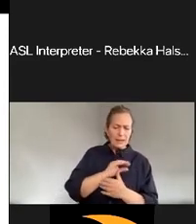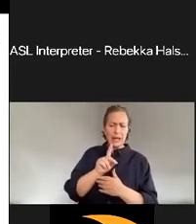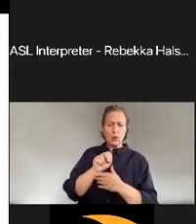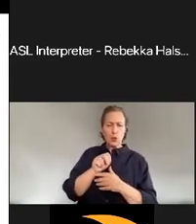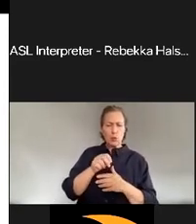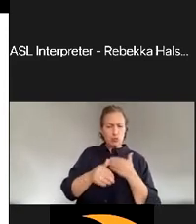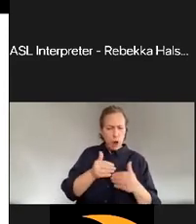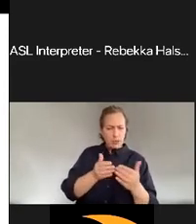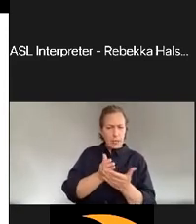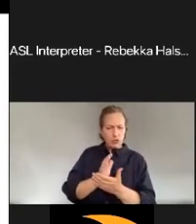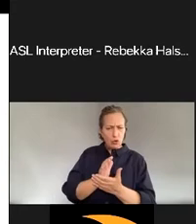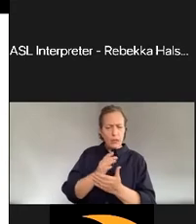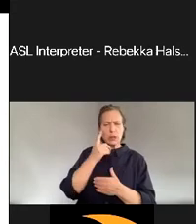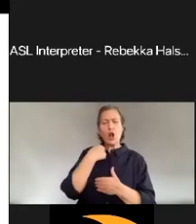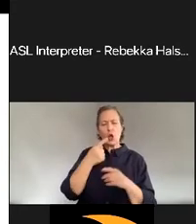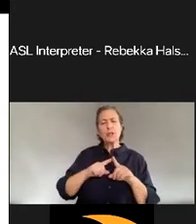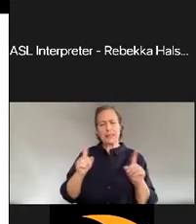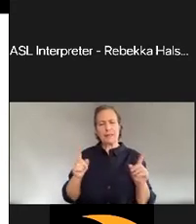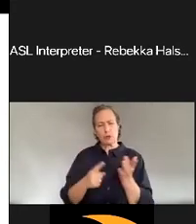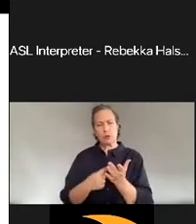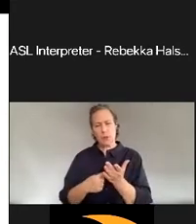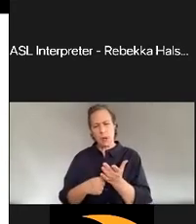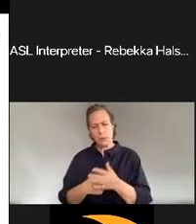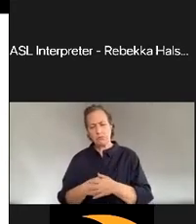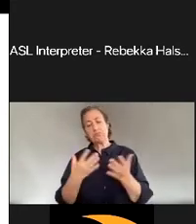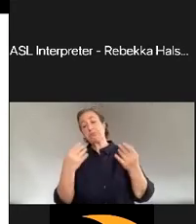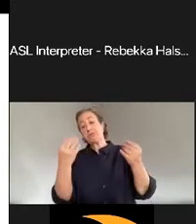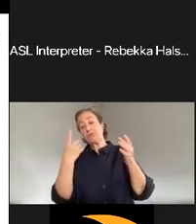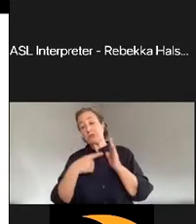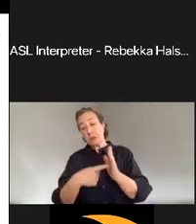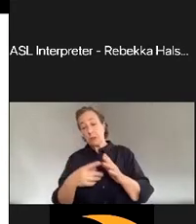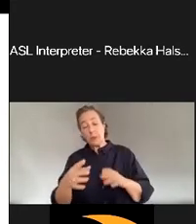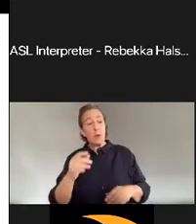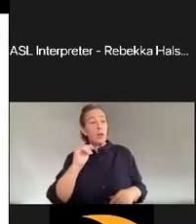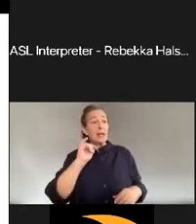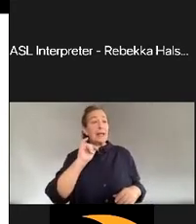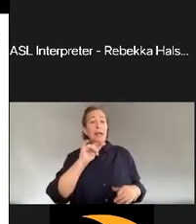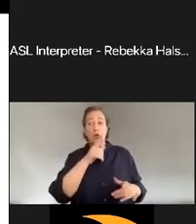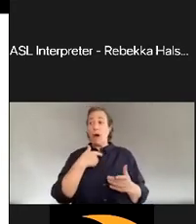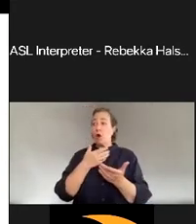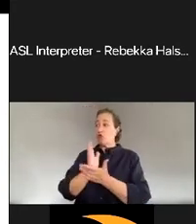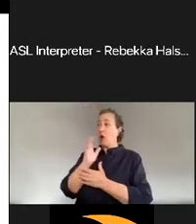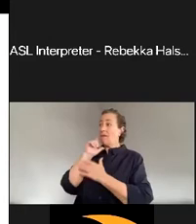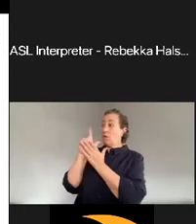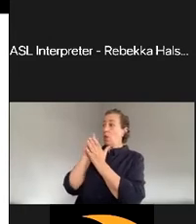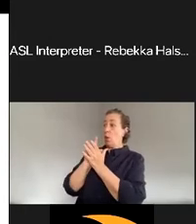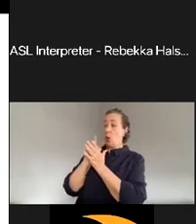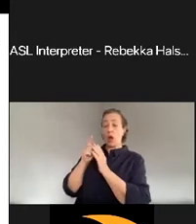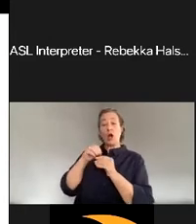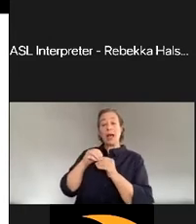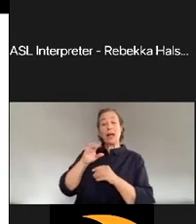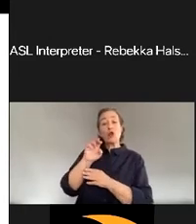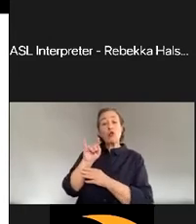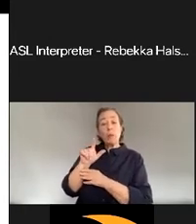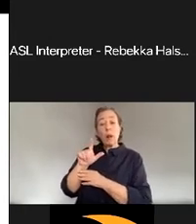be pretty different. And so, for example, a person has the right to have counsel in criminal proceedings, but there